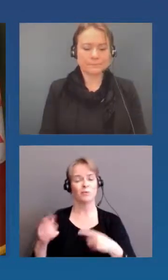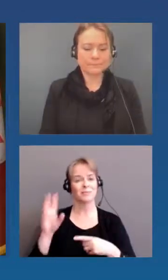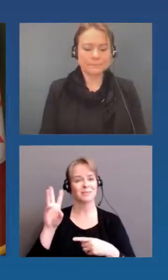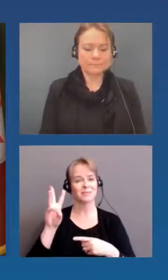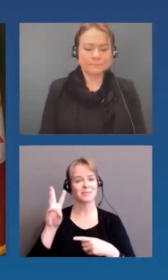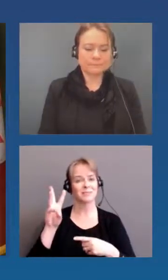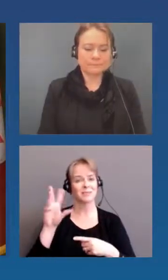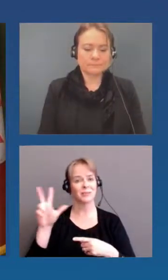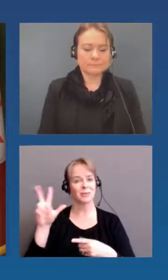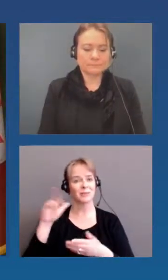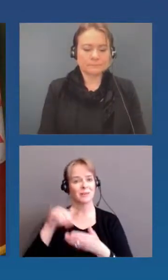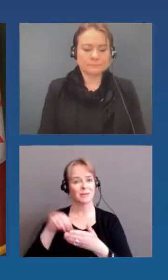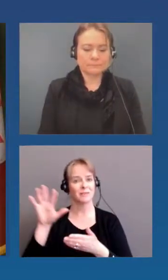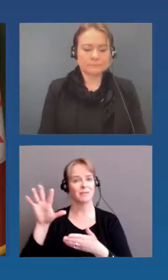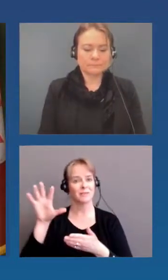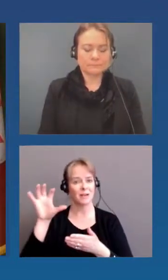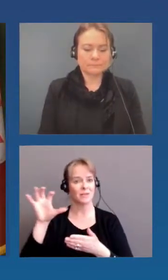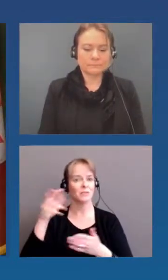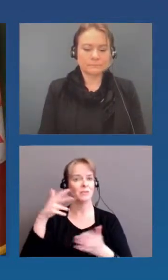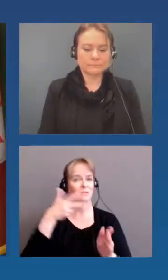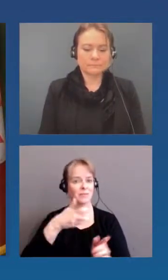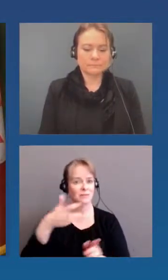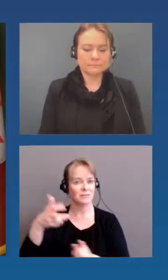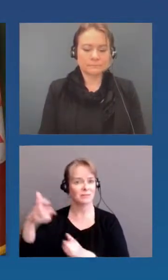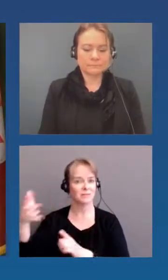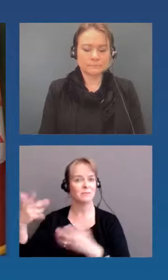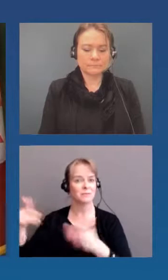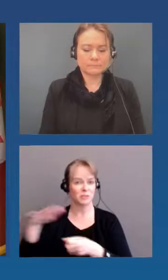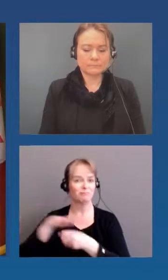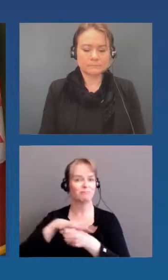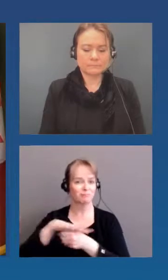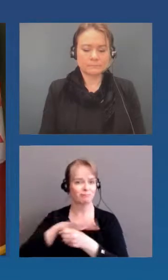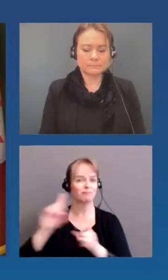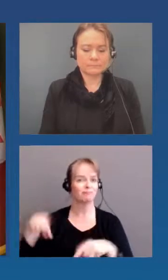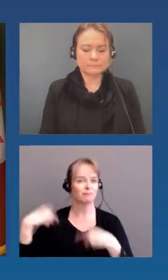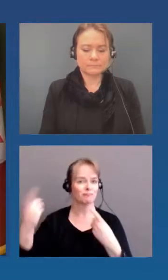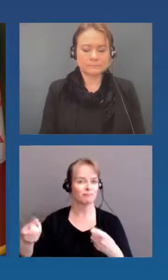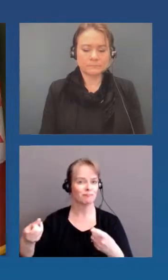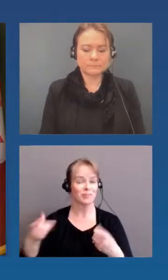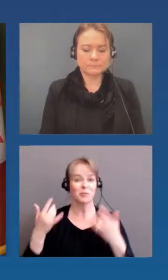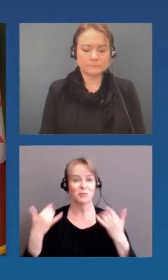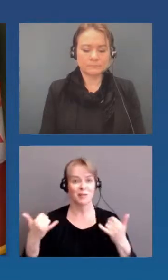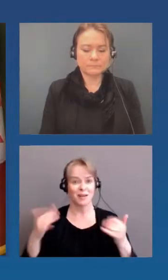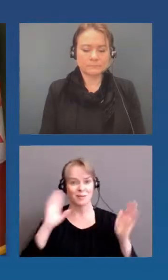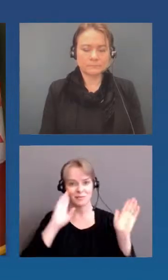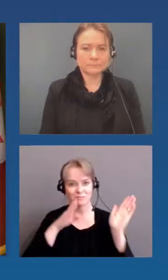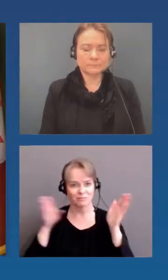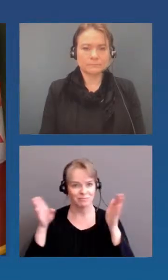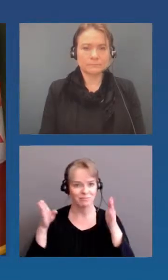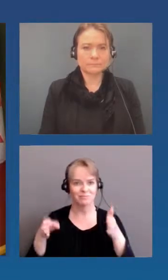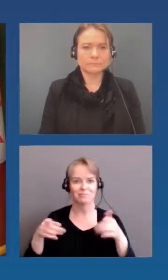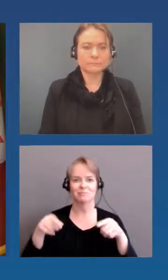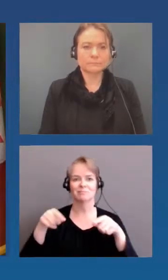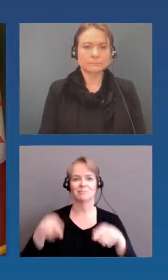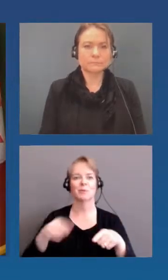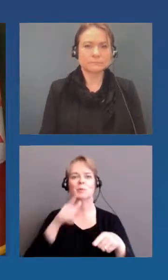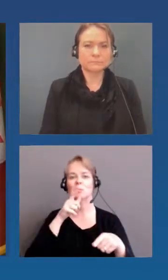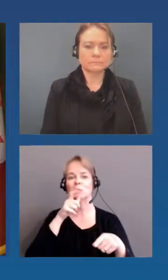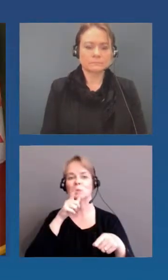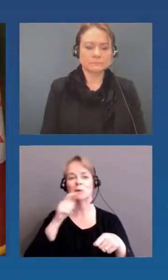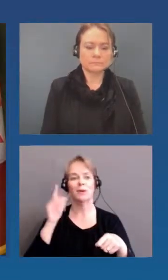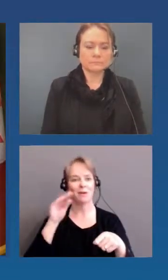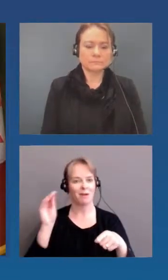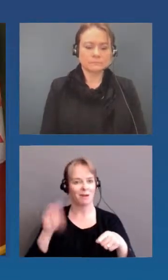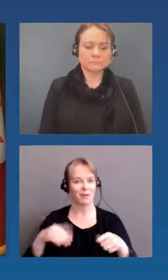of vaccines have been administered locally. Right now, our focus is on vaccinating our residents who are at the highest